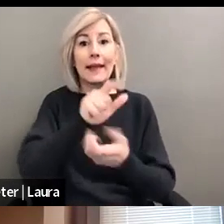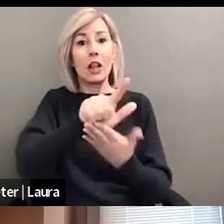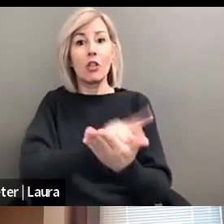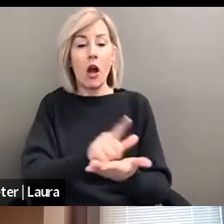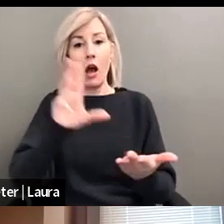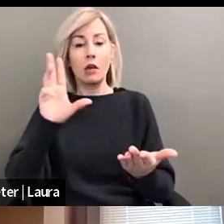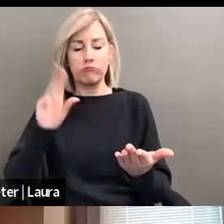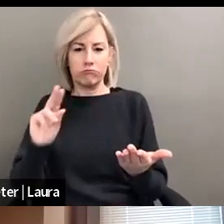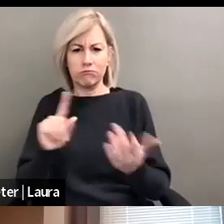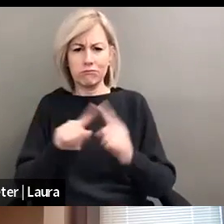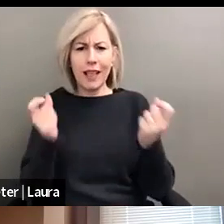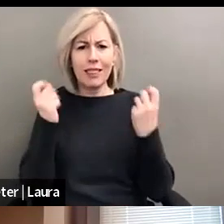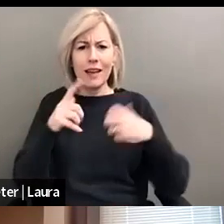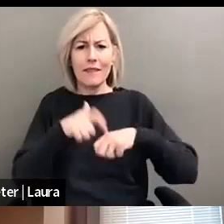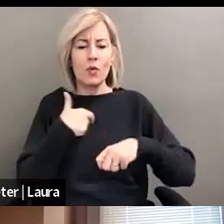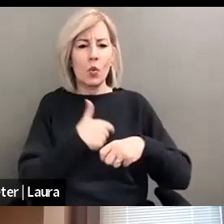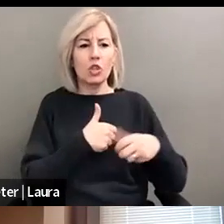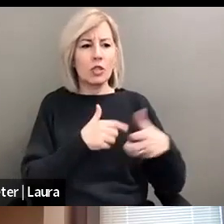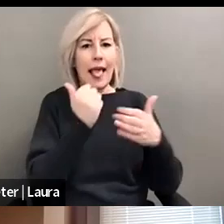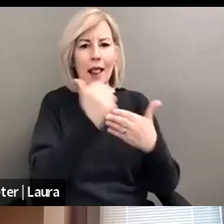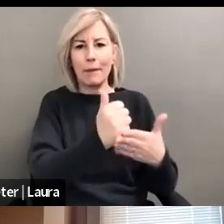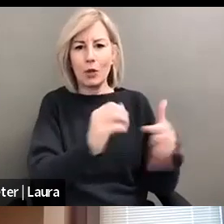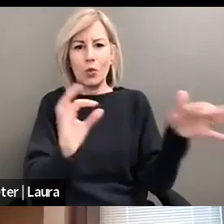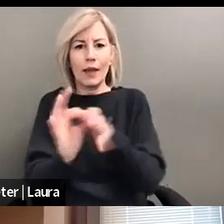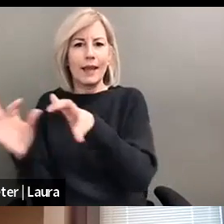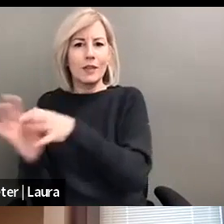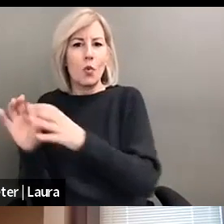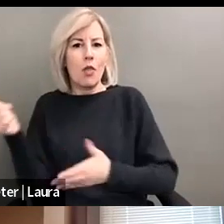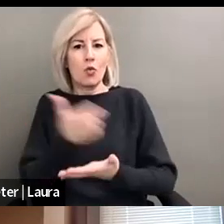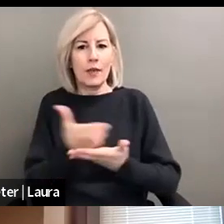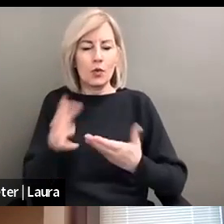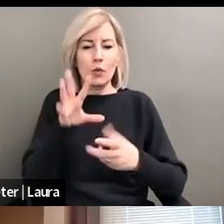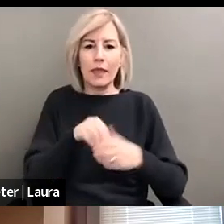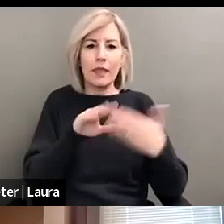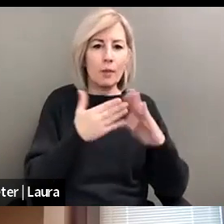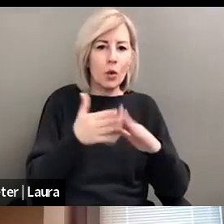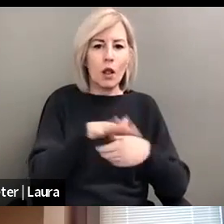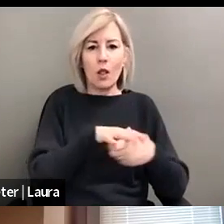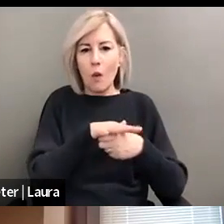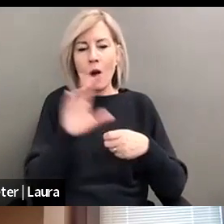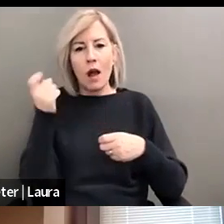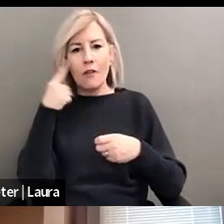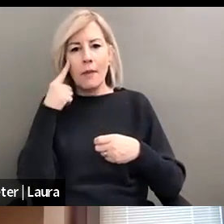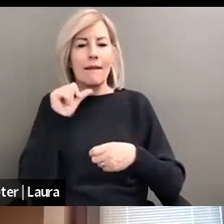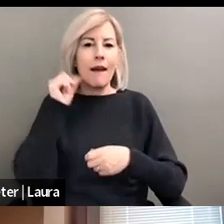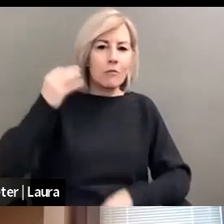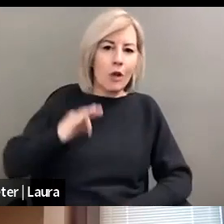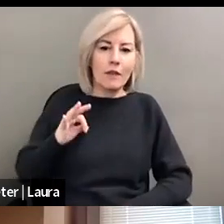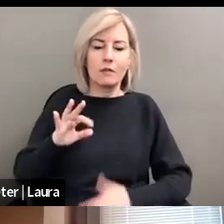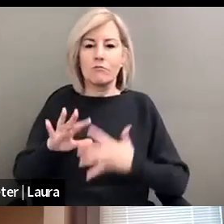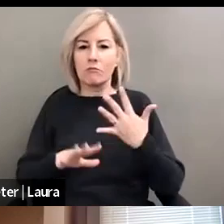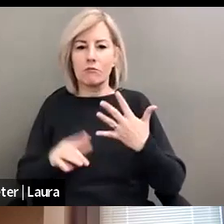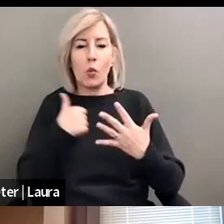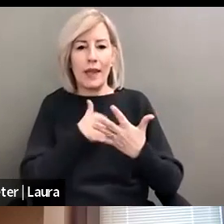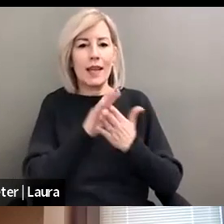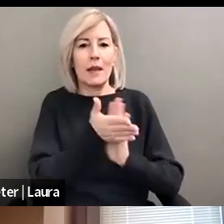but a lot of times we're just connecting folks with other resources in the community, whether that's local government, nonprofits, we can be that